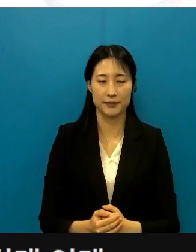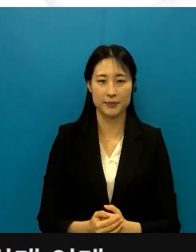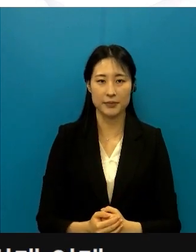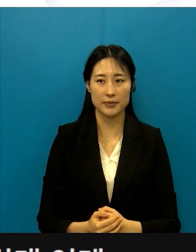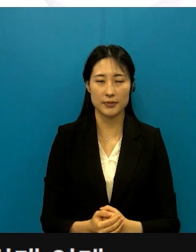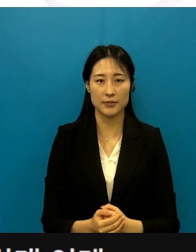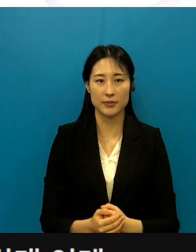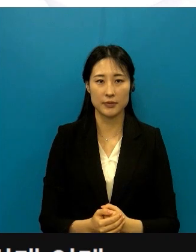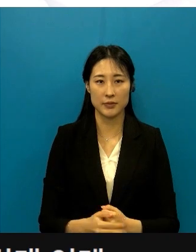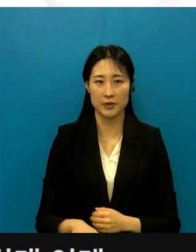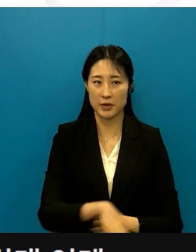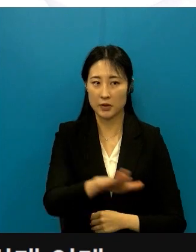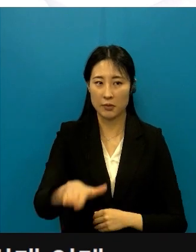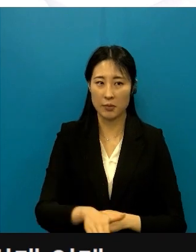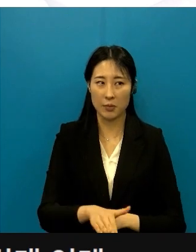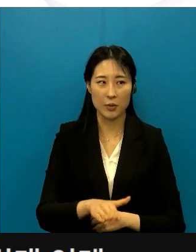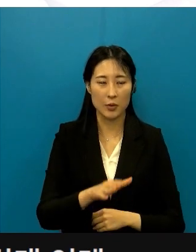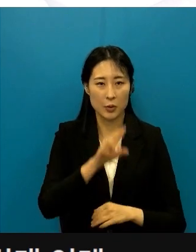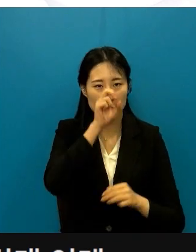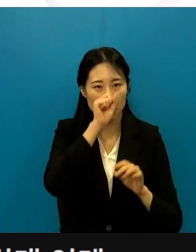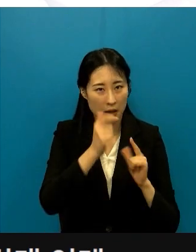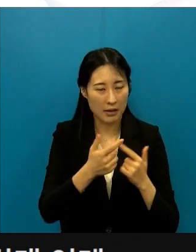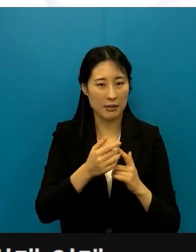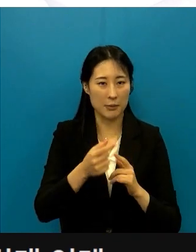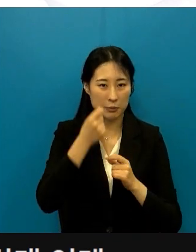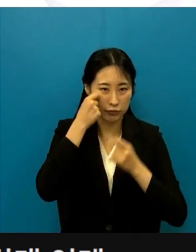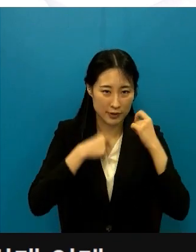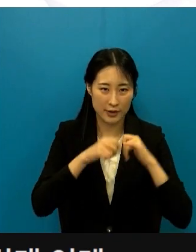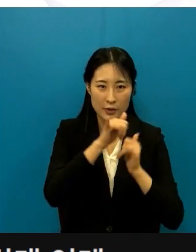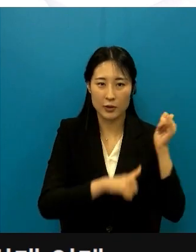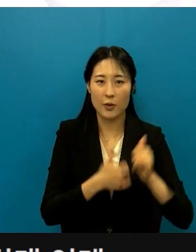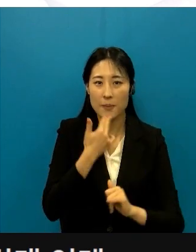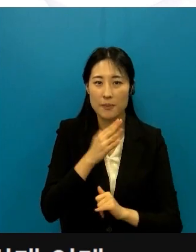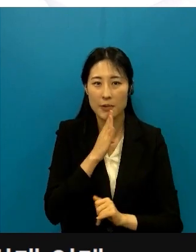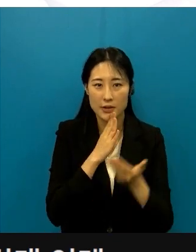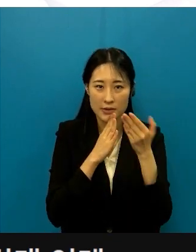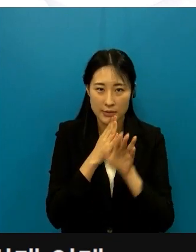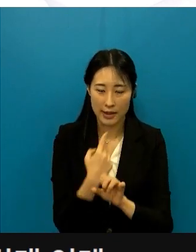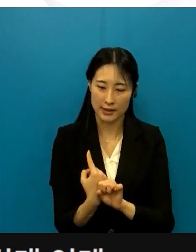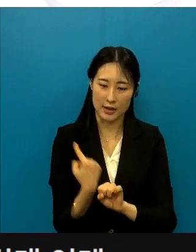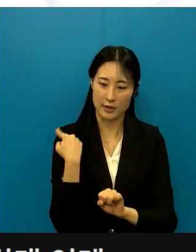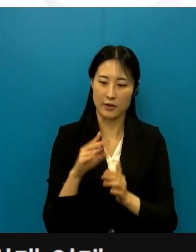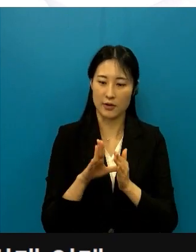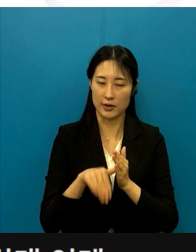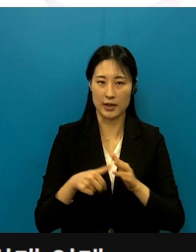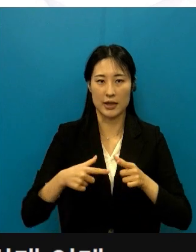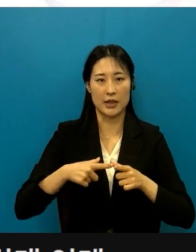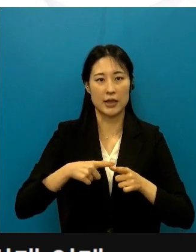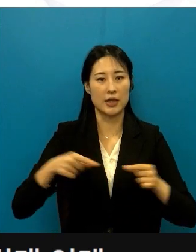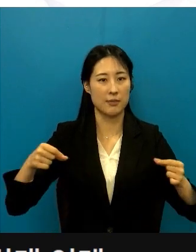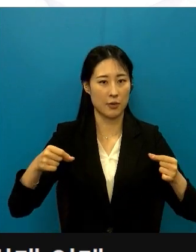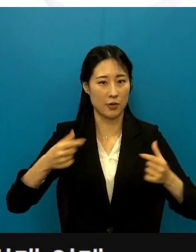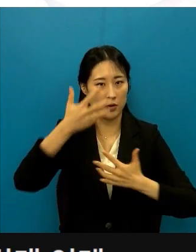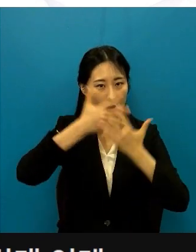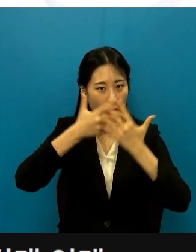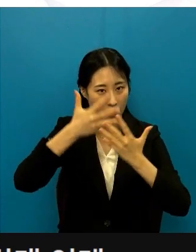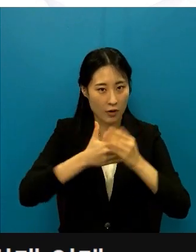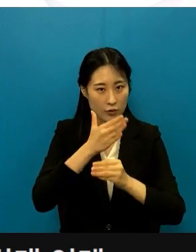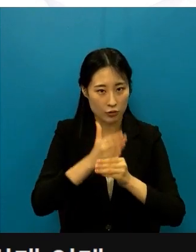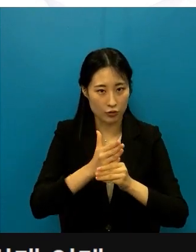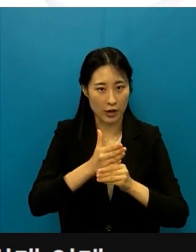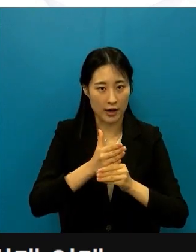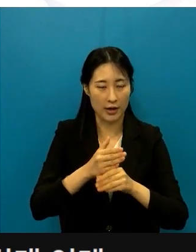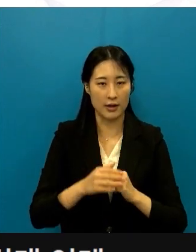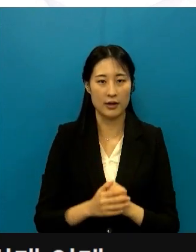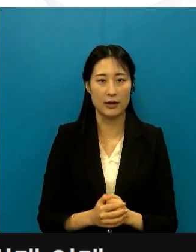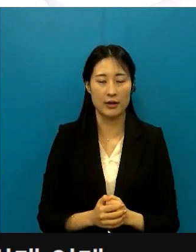of Hayakawa Chia's Plan 75, yes,